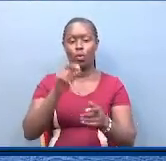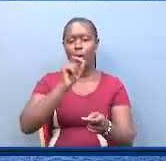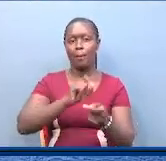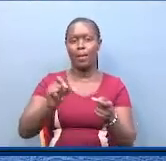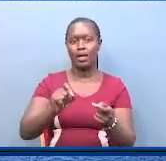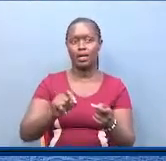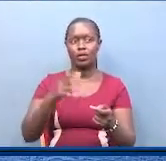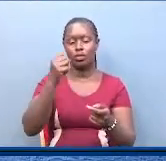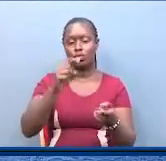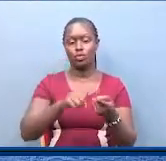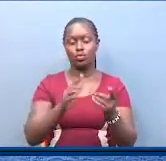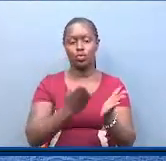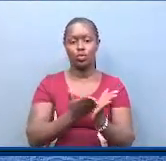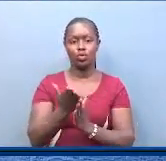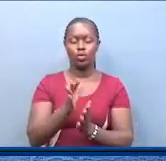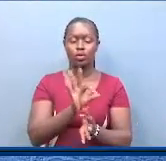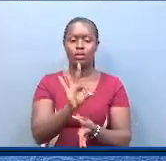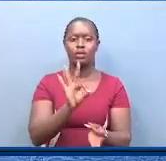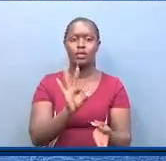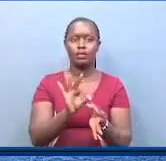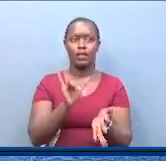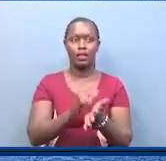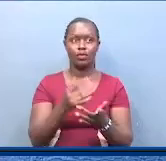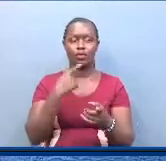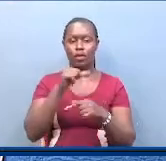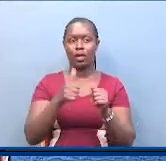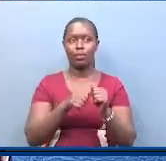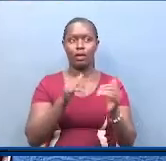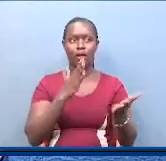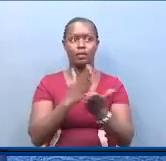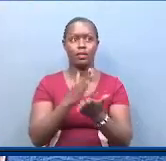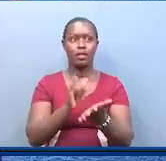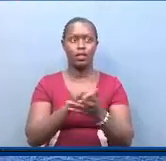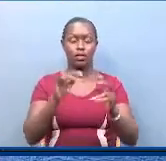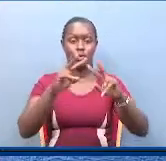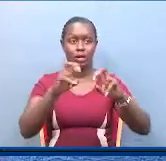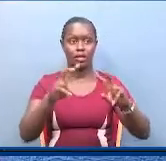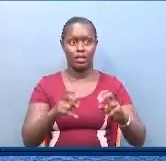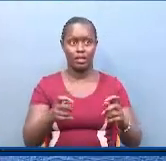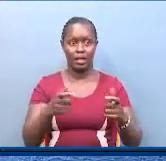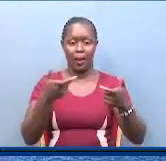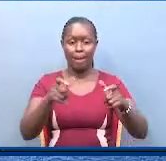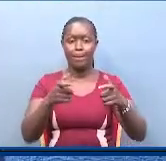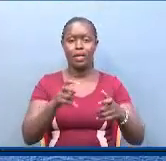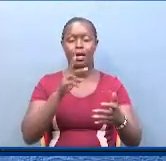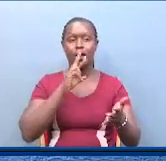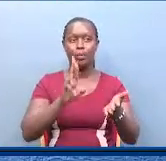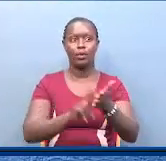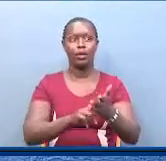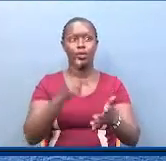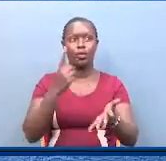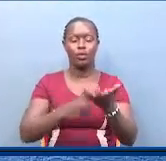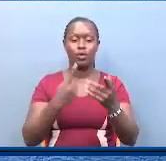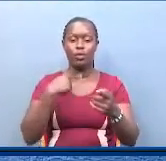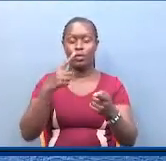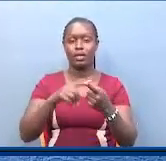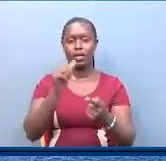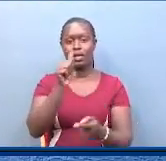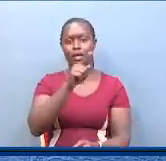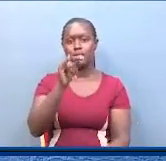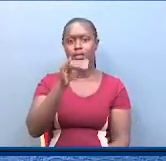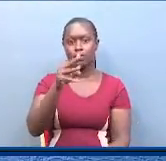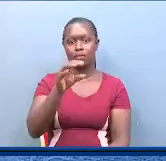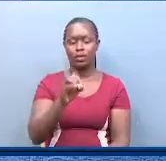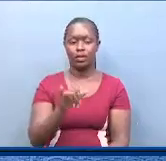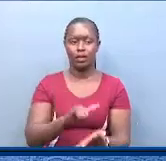So via specific admissions, we are talking about facts that you can Google and check, facts that media reported. All right. So what we are telling Azimio is